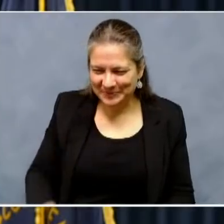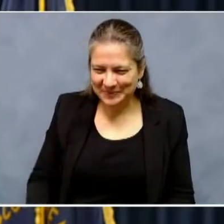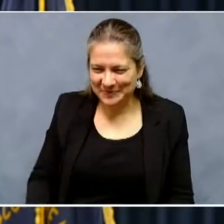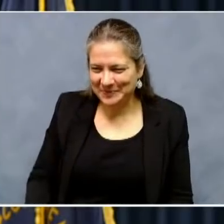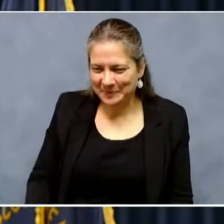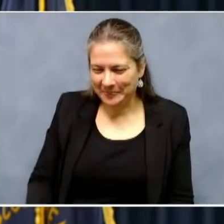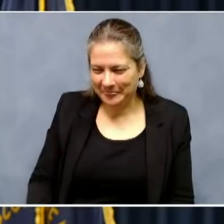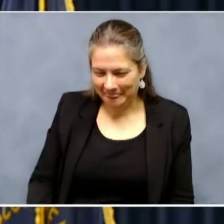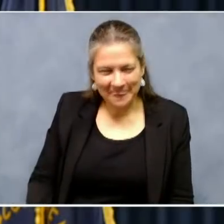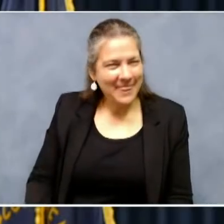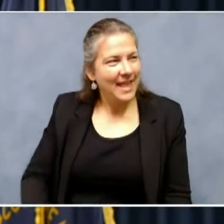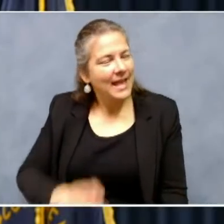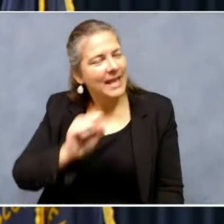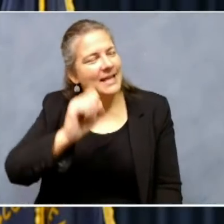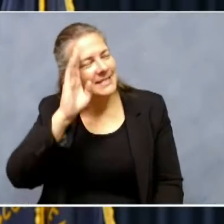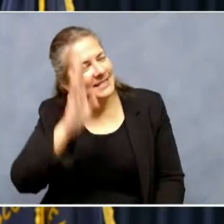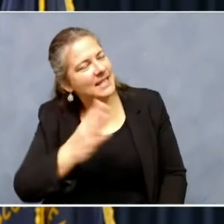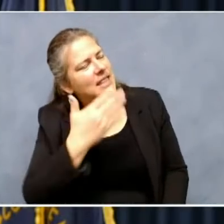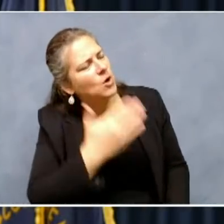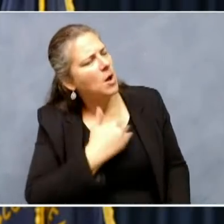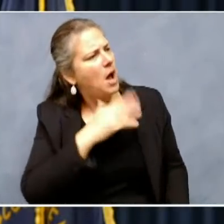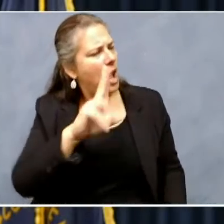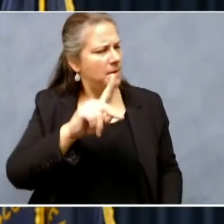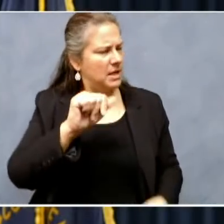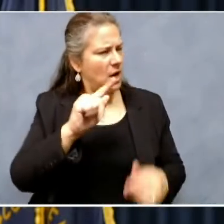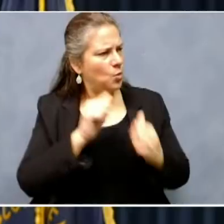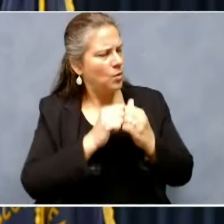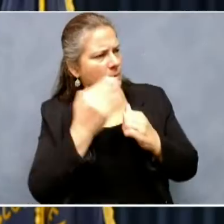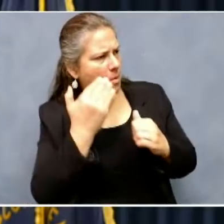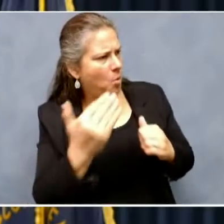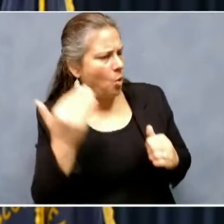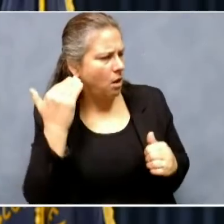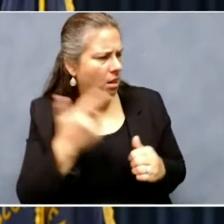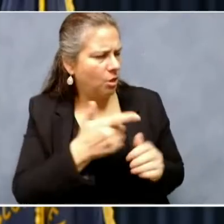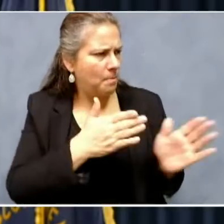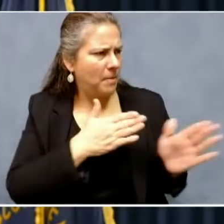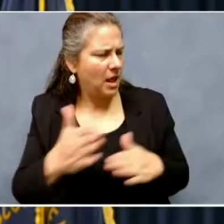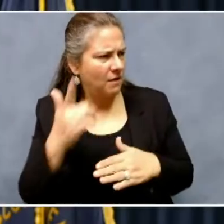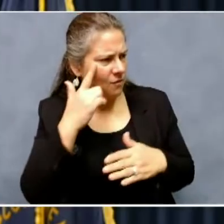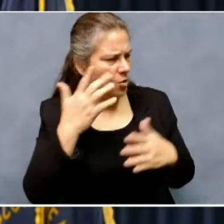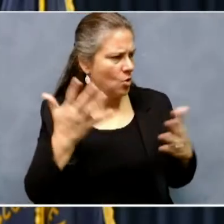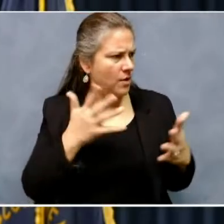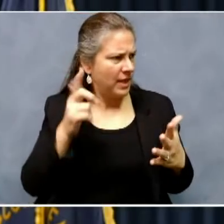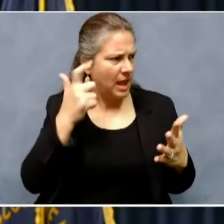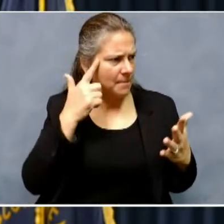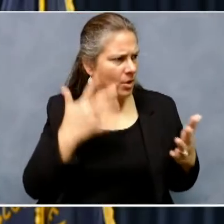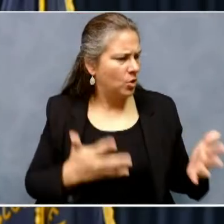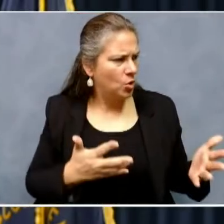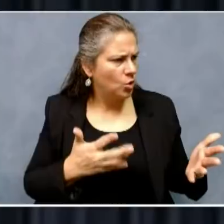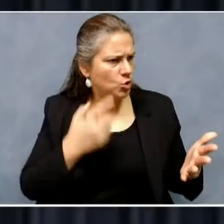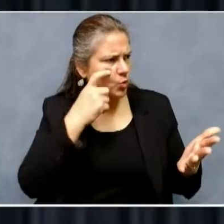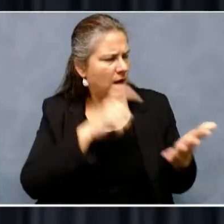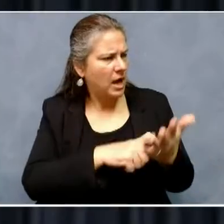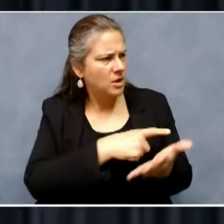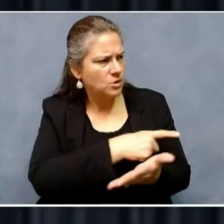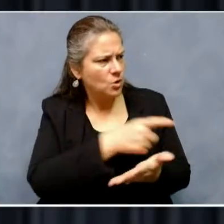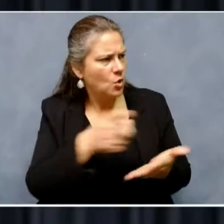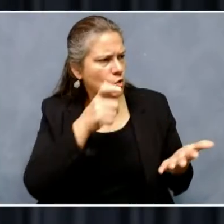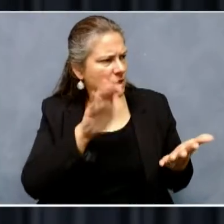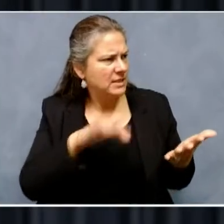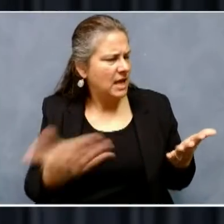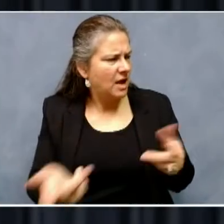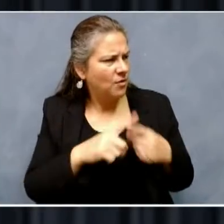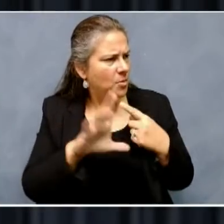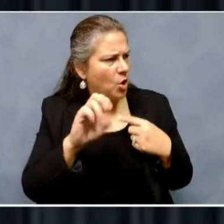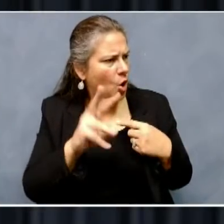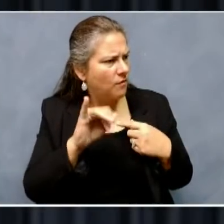Yes, thank you. Could we get an update on the memorial that's planned for going up there at the Capitol to recognize those who died from COVID, please?